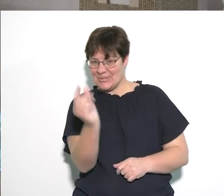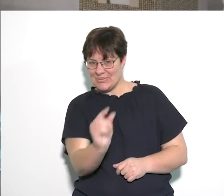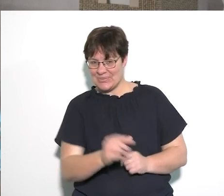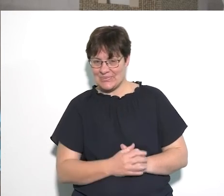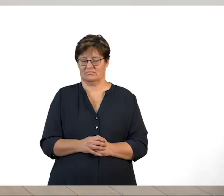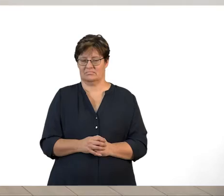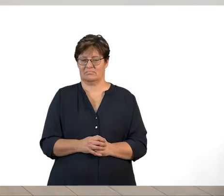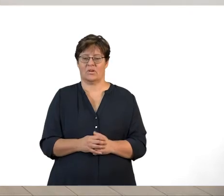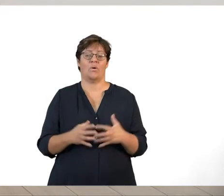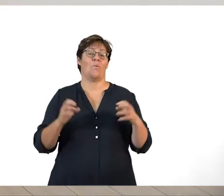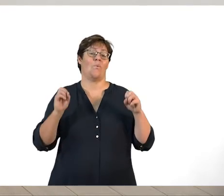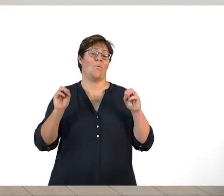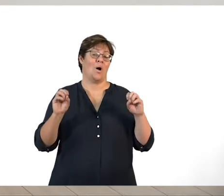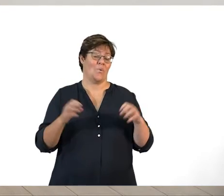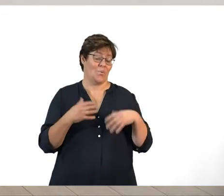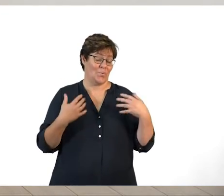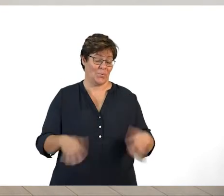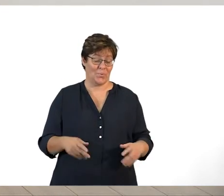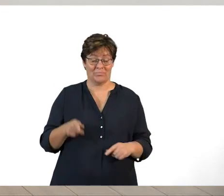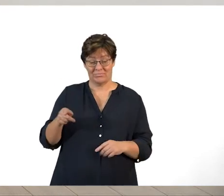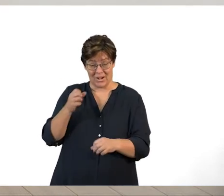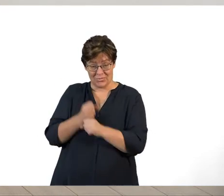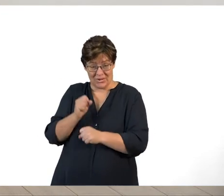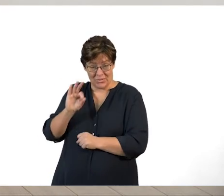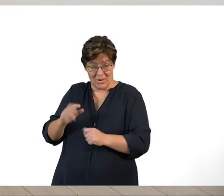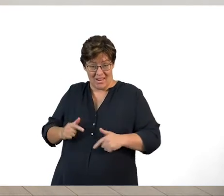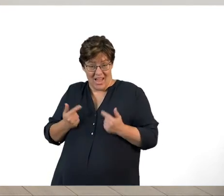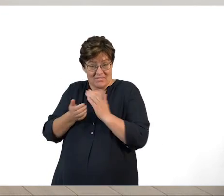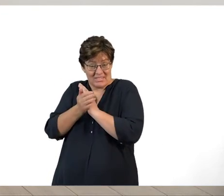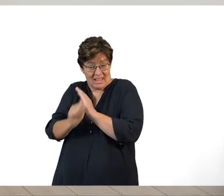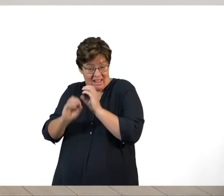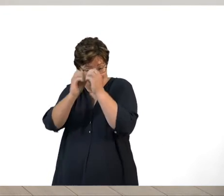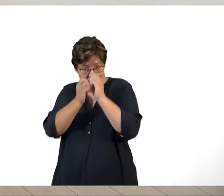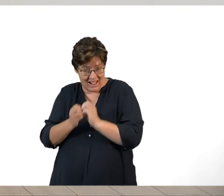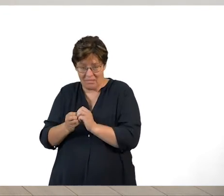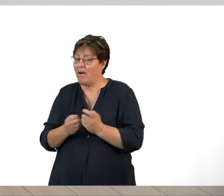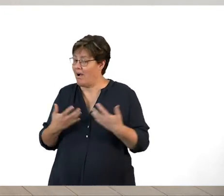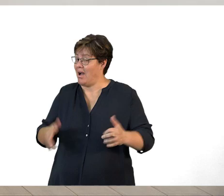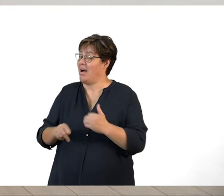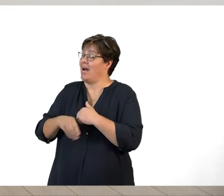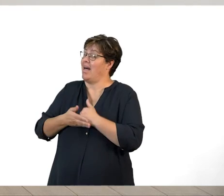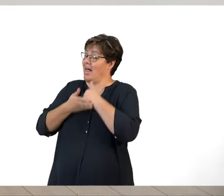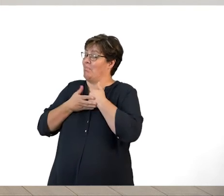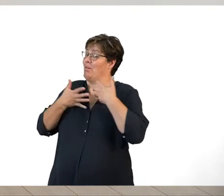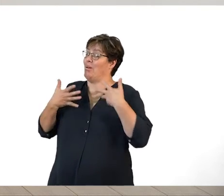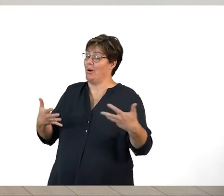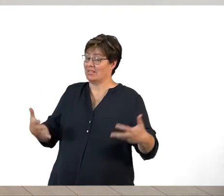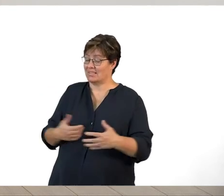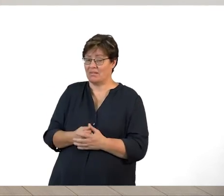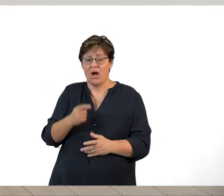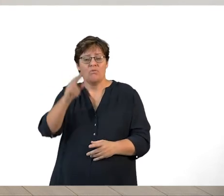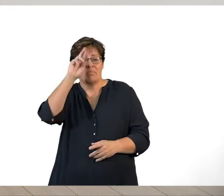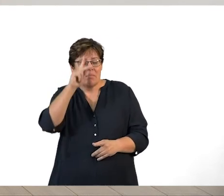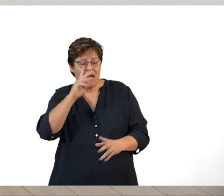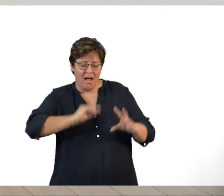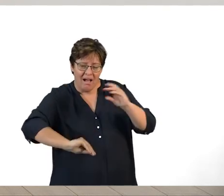See you soon. Wow, that grade 3 life skill artifact was really useful. Remember to make